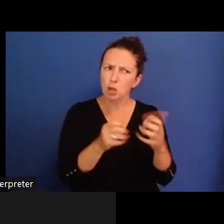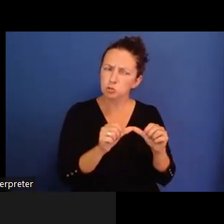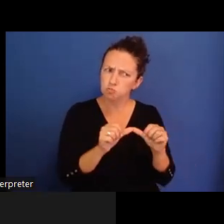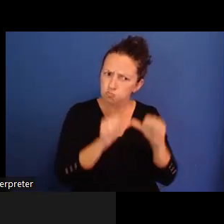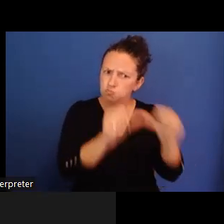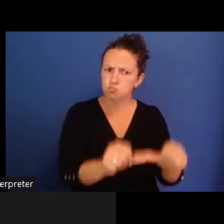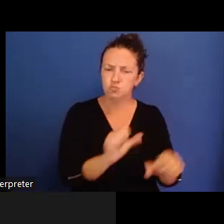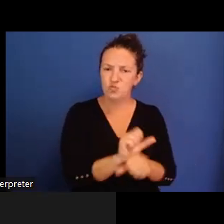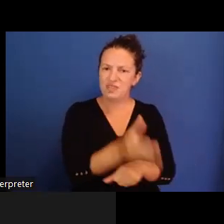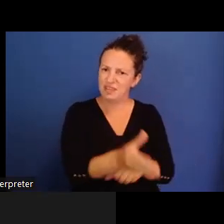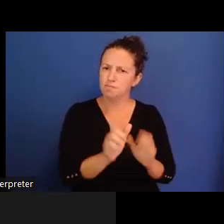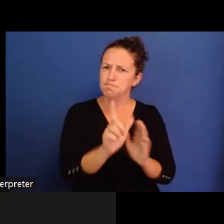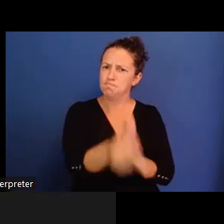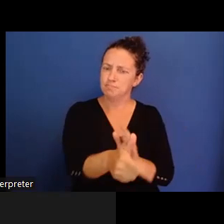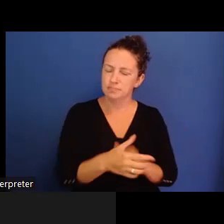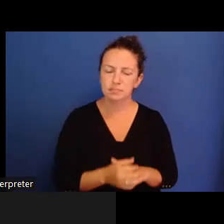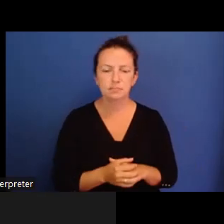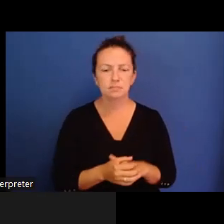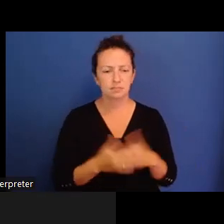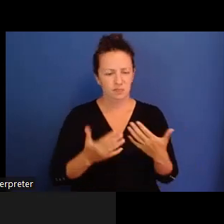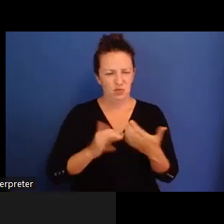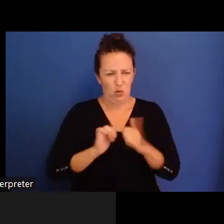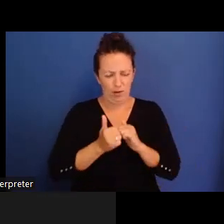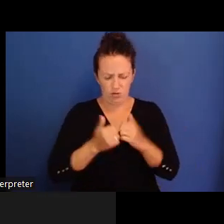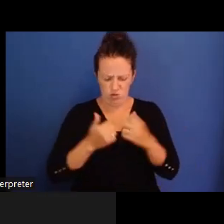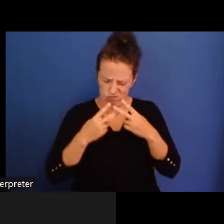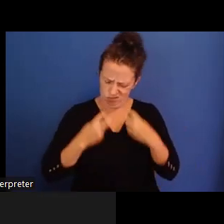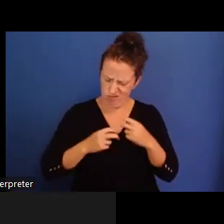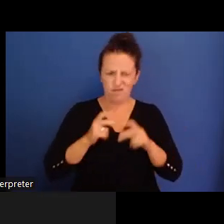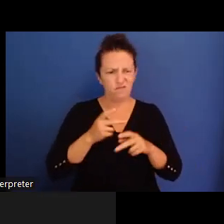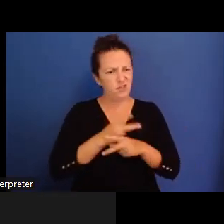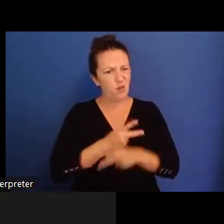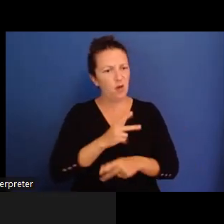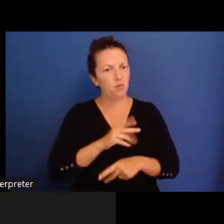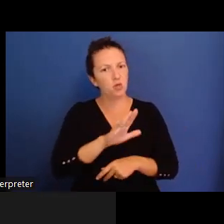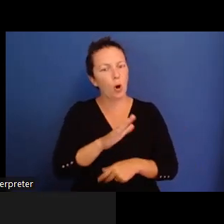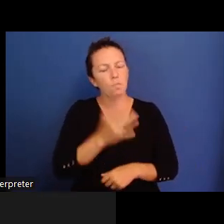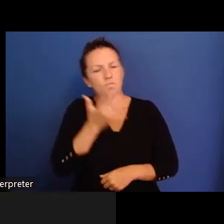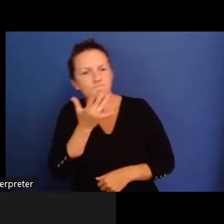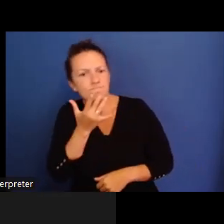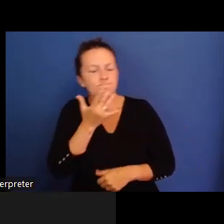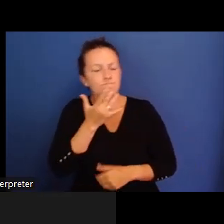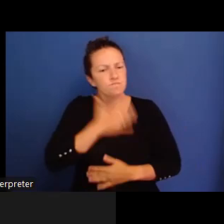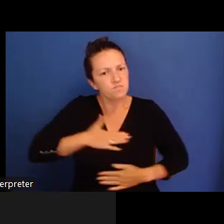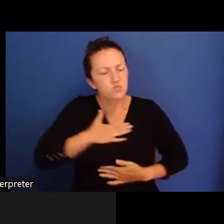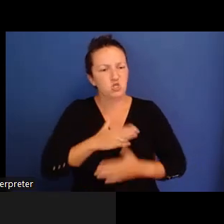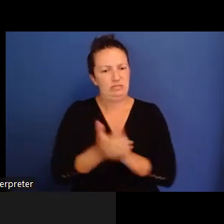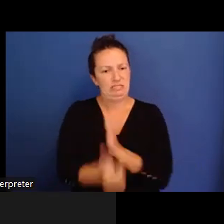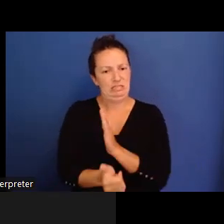while. So how do you identify those motivated skills? I think if anybody participated in the